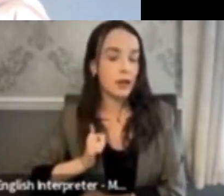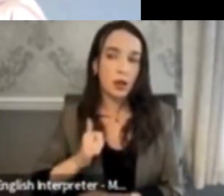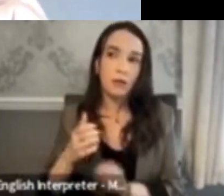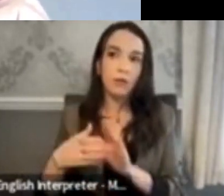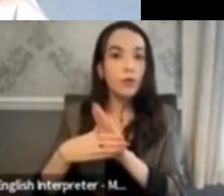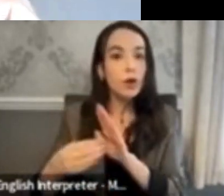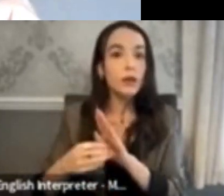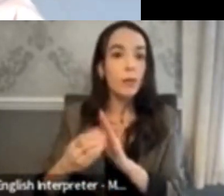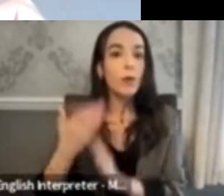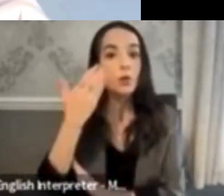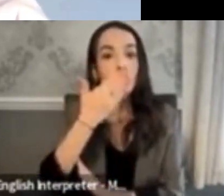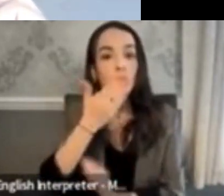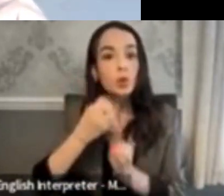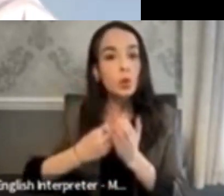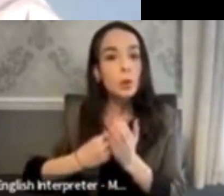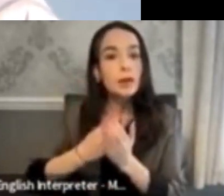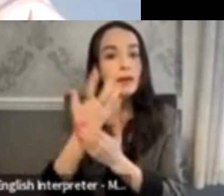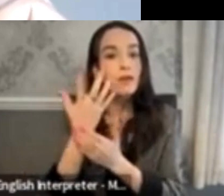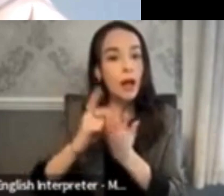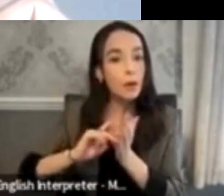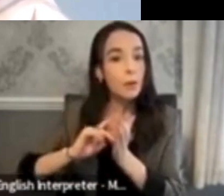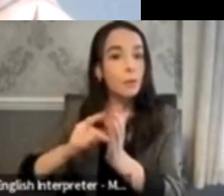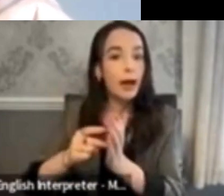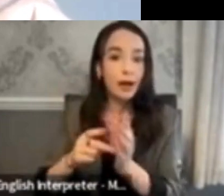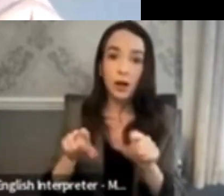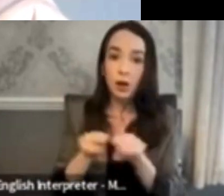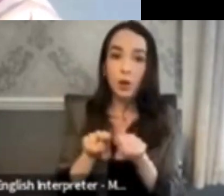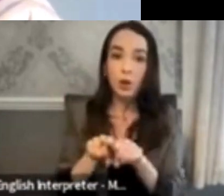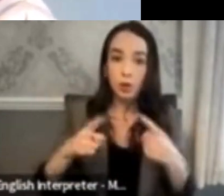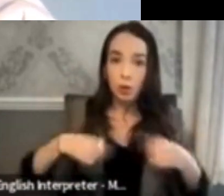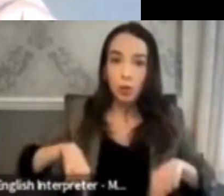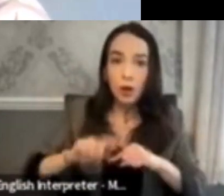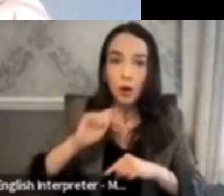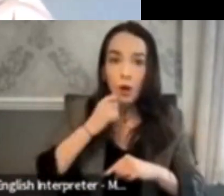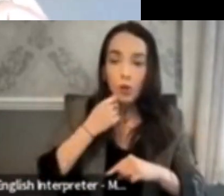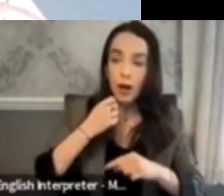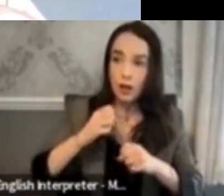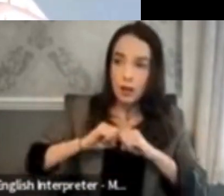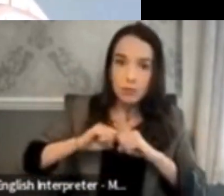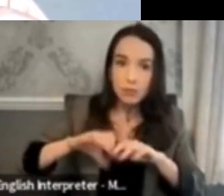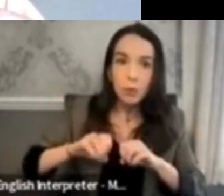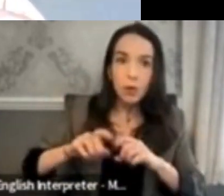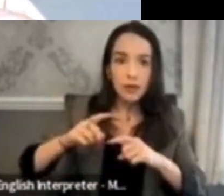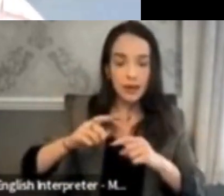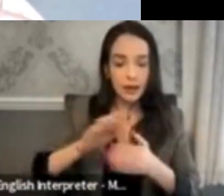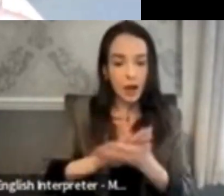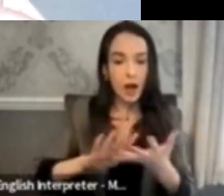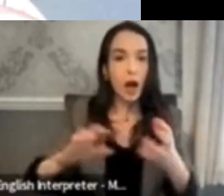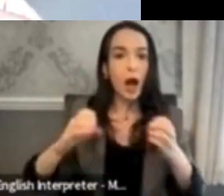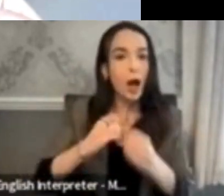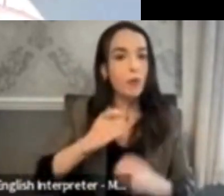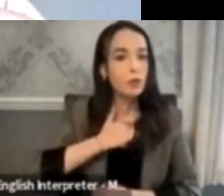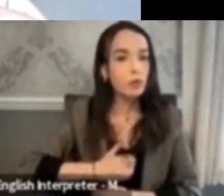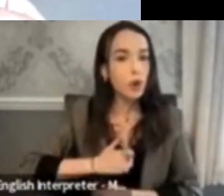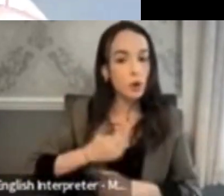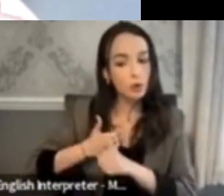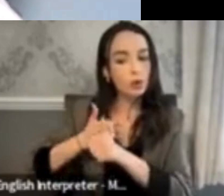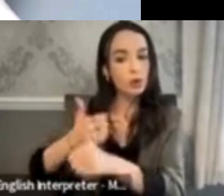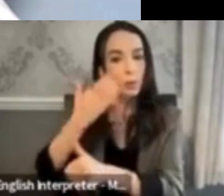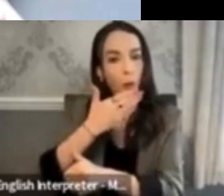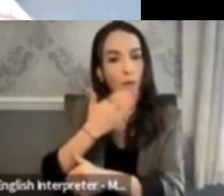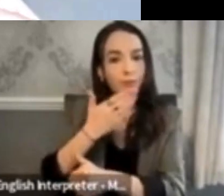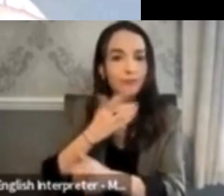and as part of that we'll be promoting the role of hubs in supporting schools. I can't say more than that for now, but I